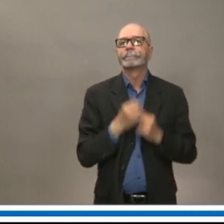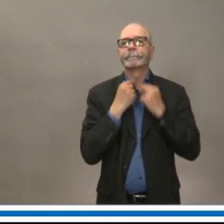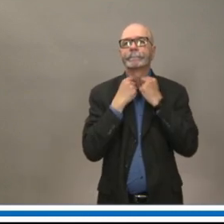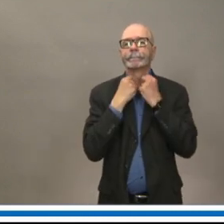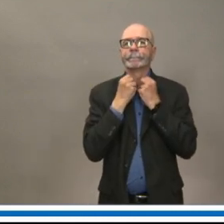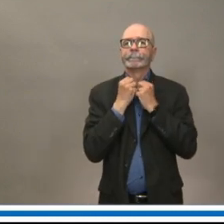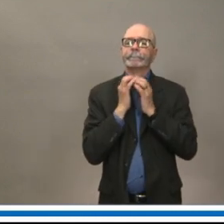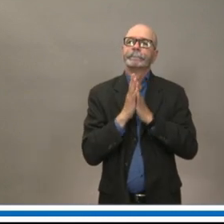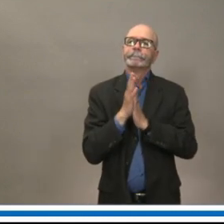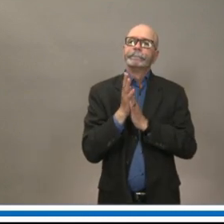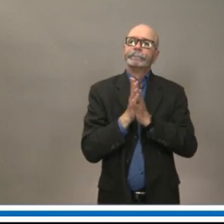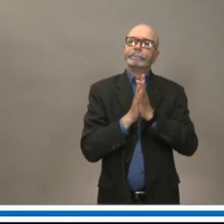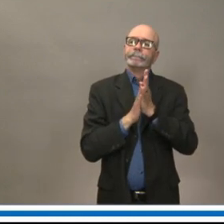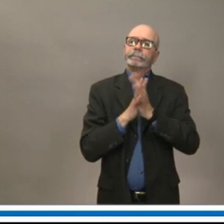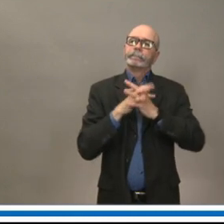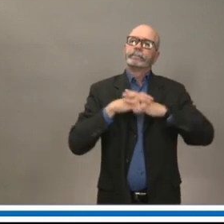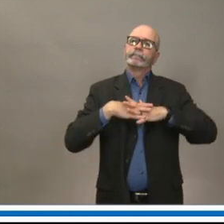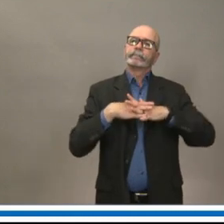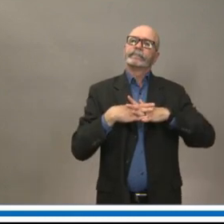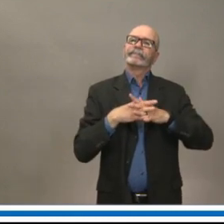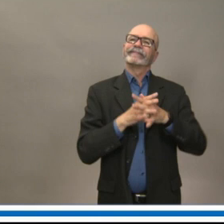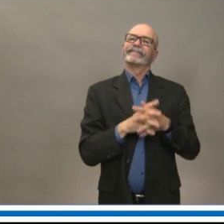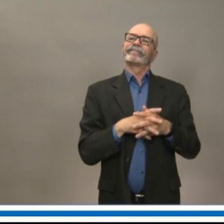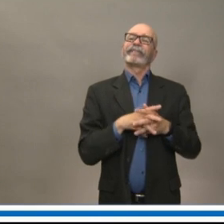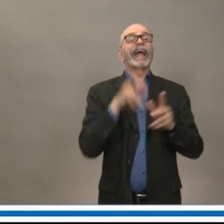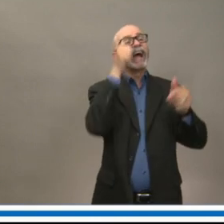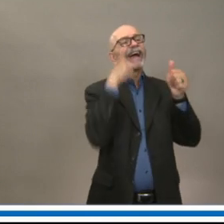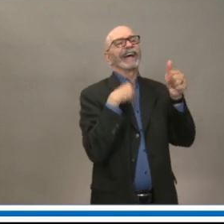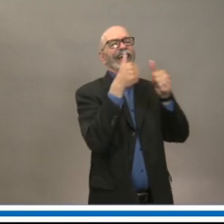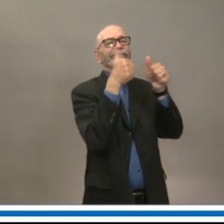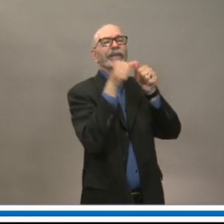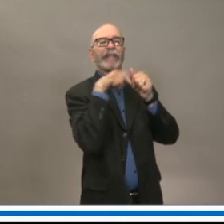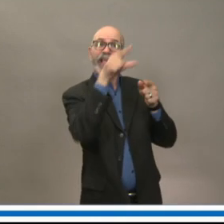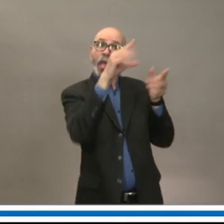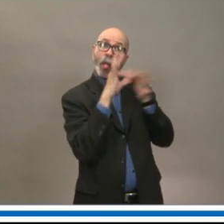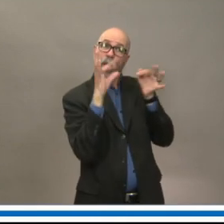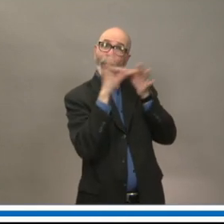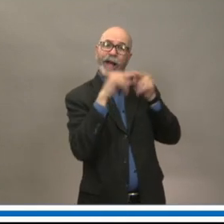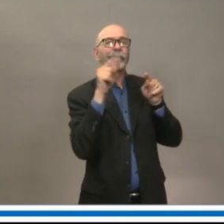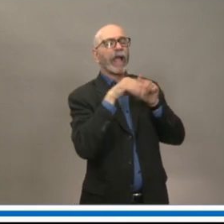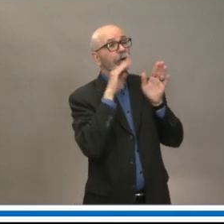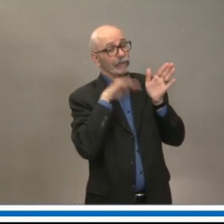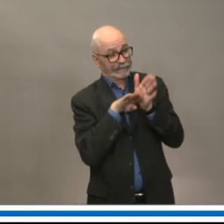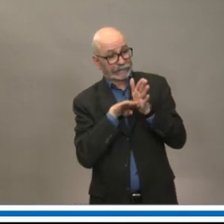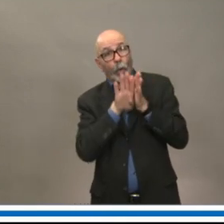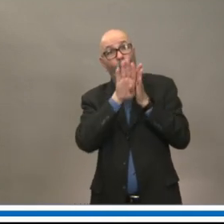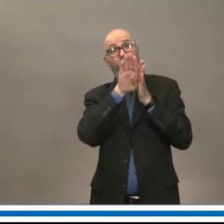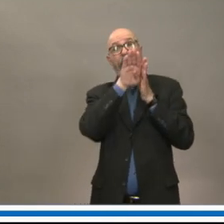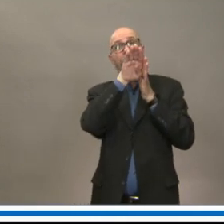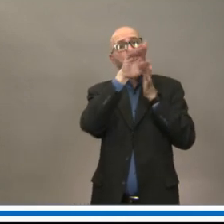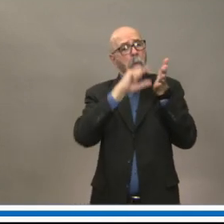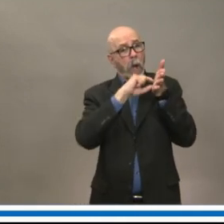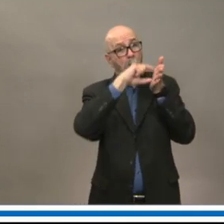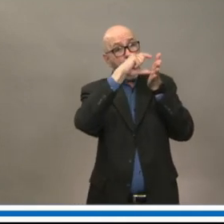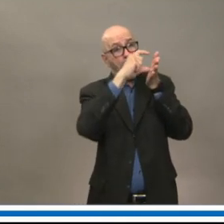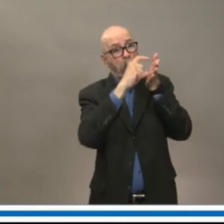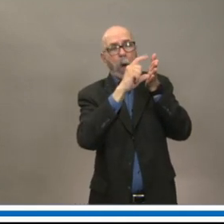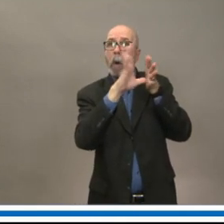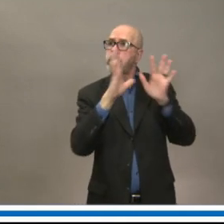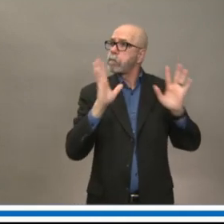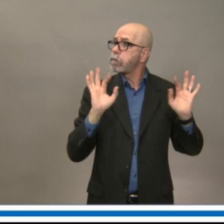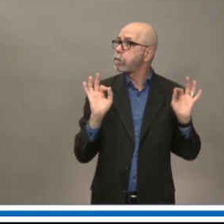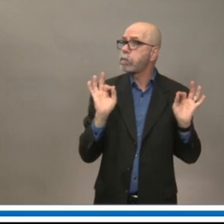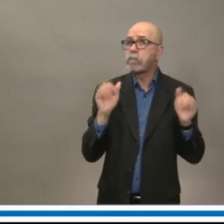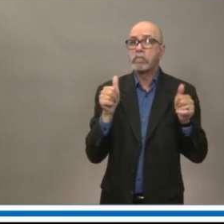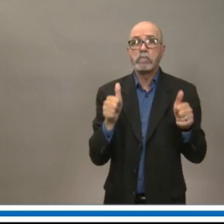in what you called the plateauing of the daily numbers. And I look with interest at 2 other numbers.